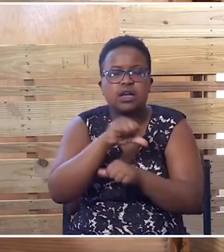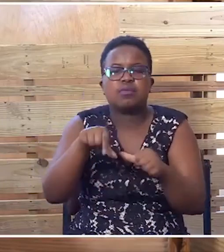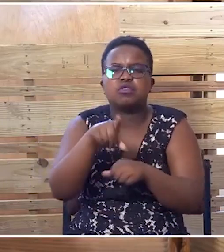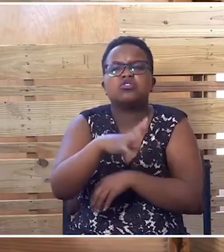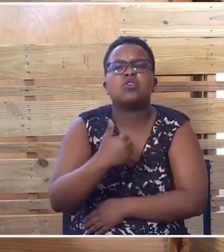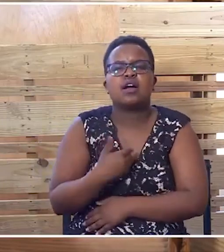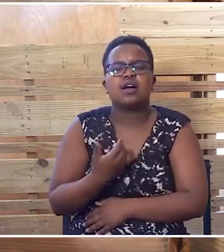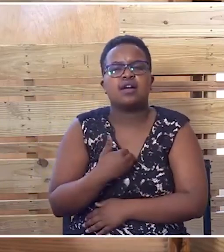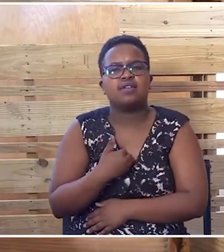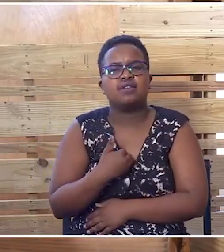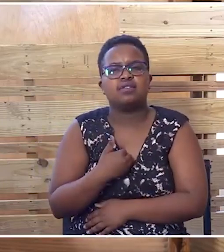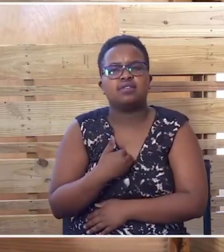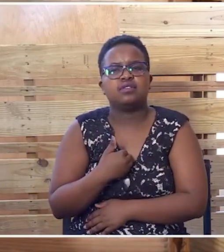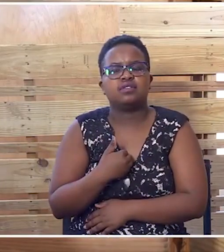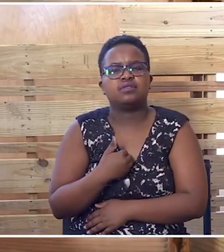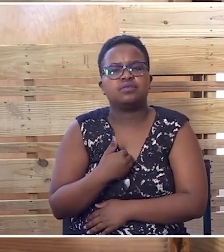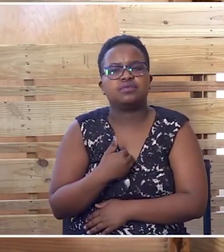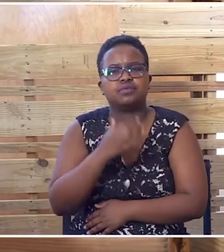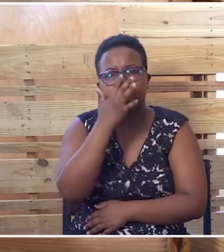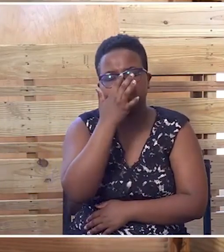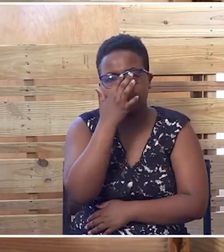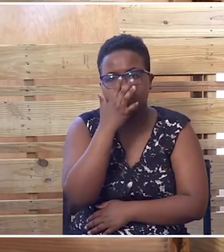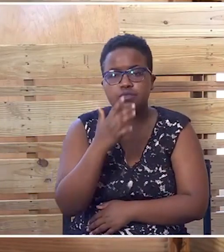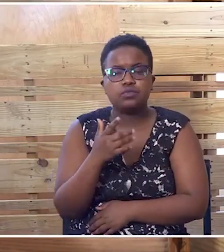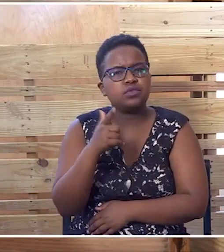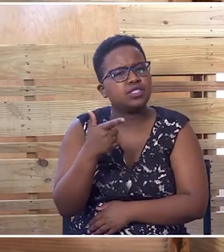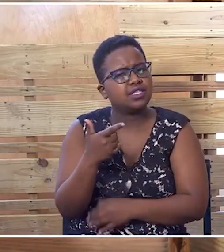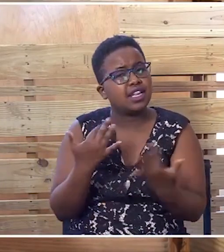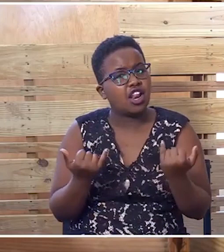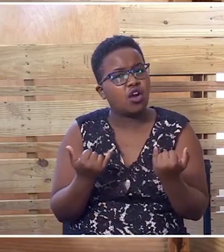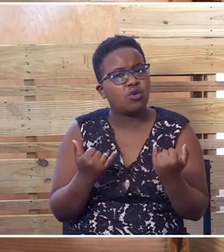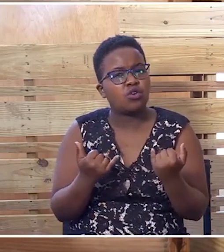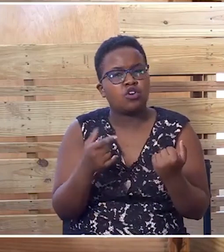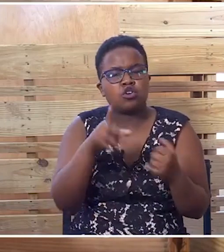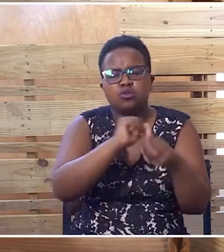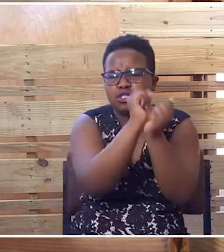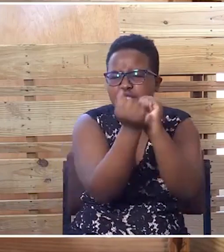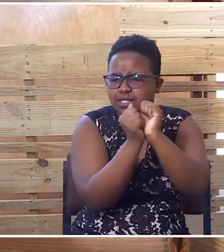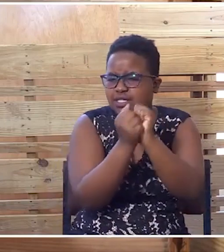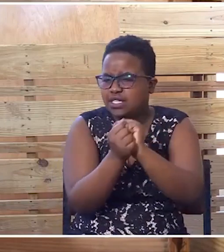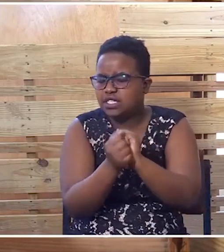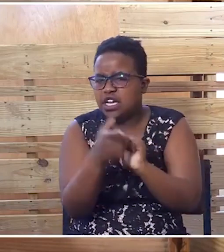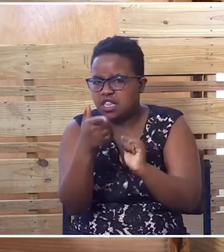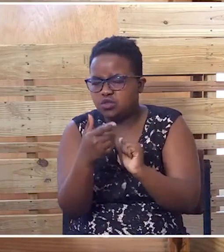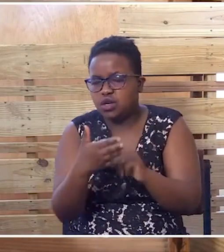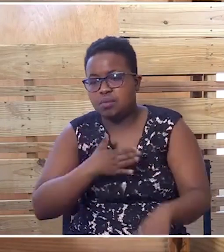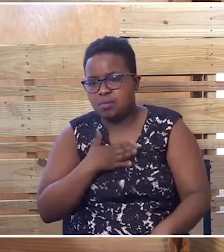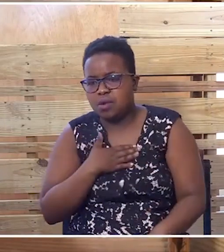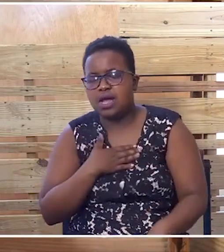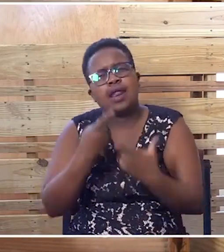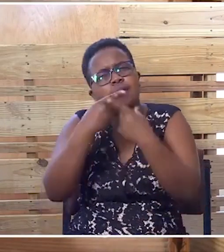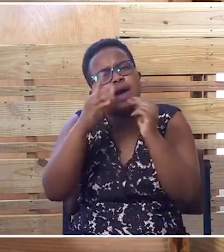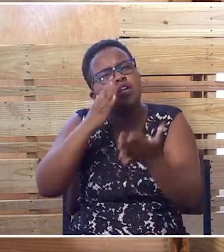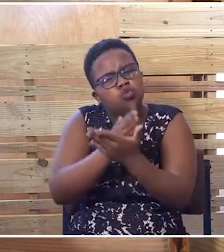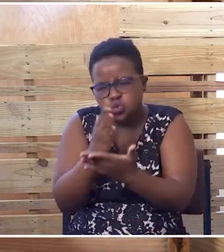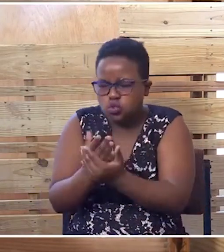will do whatever you need to do to get it. You know, that's coveting. You know, it's not just to look at, you know, sometimes you may look at something